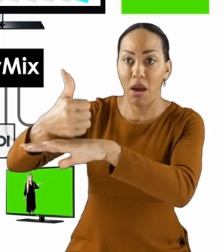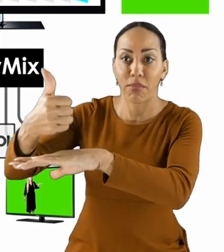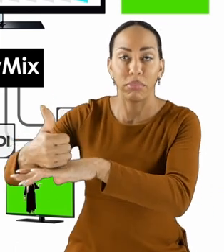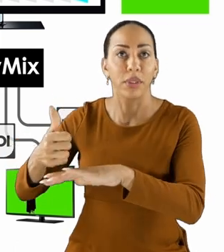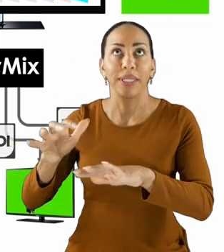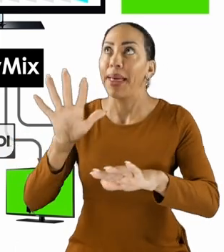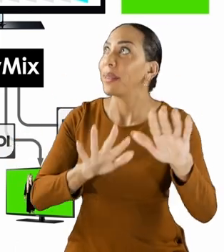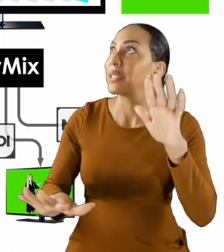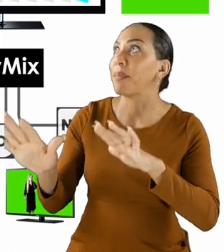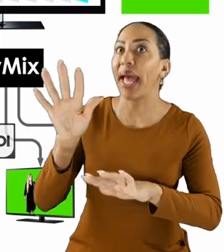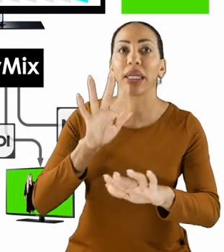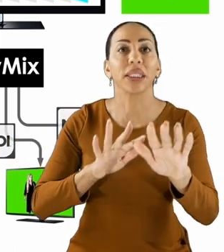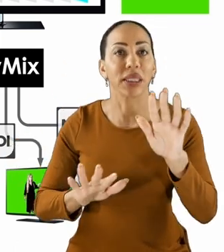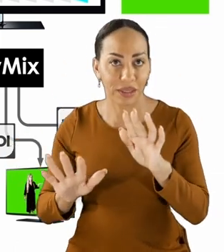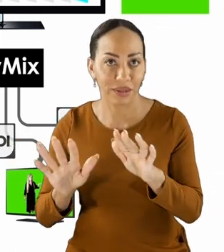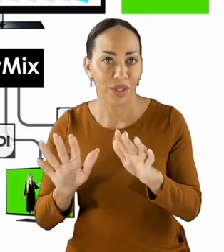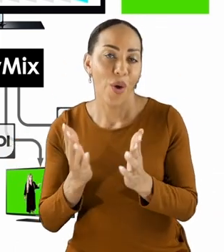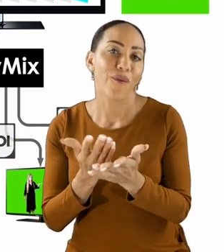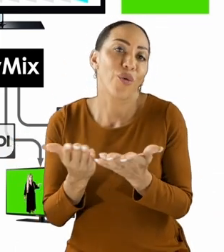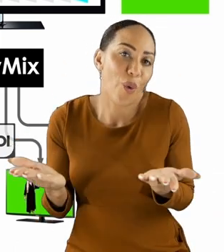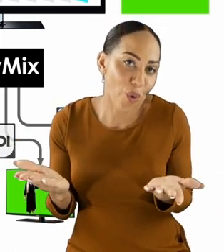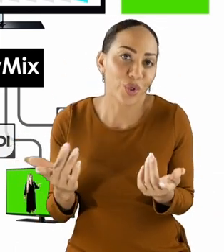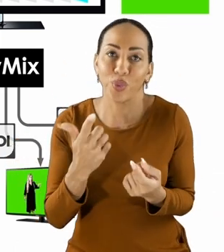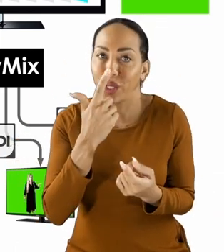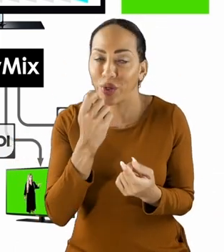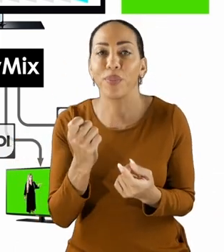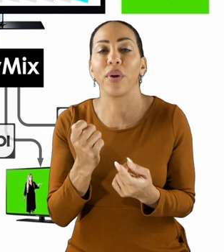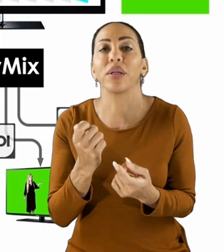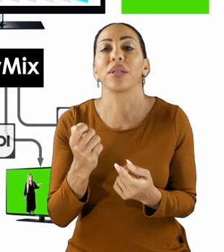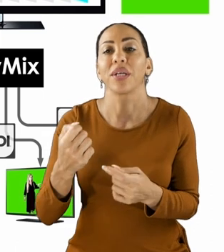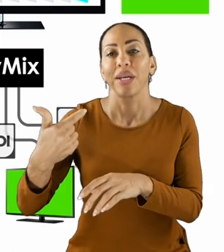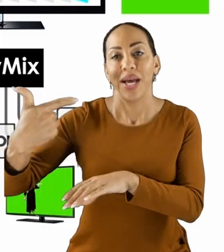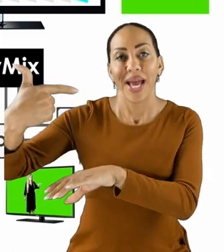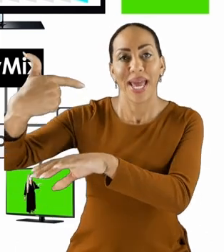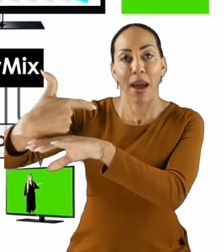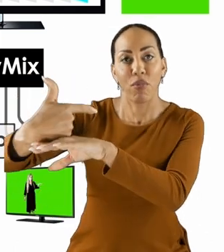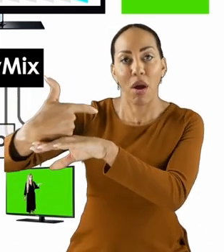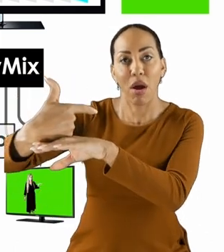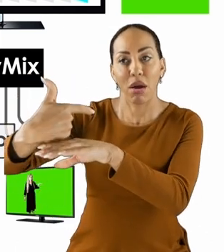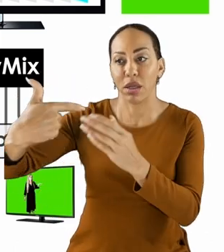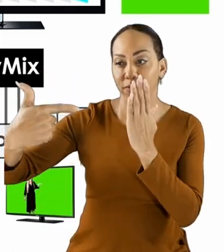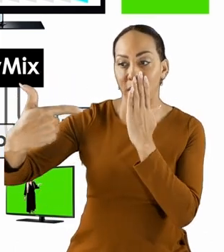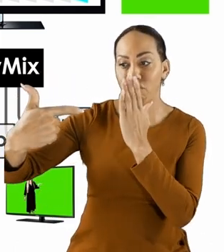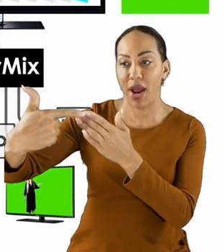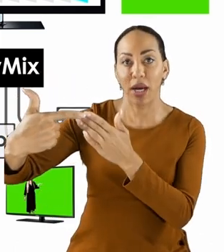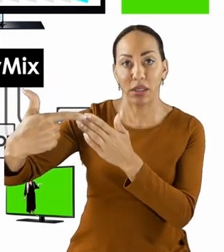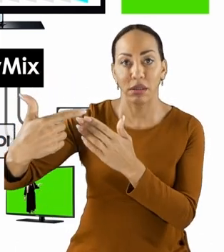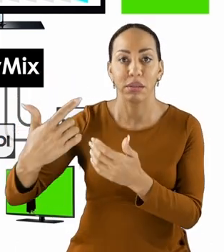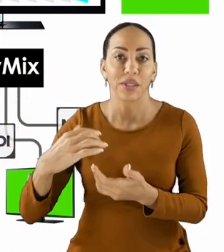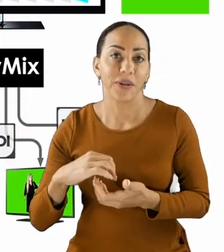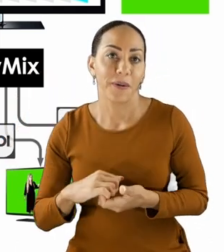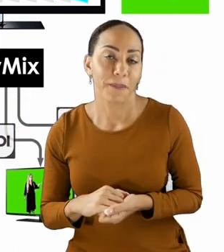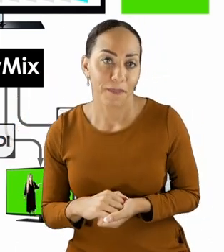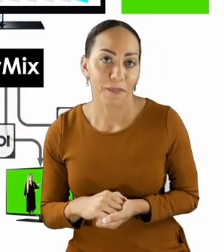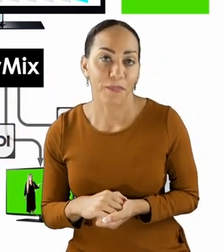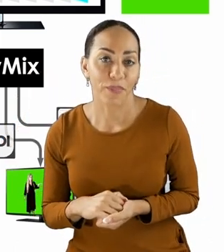physically mounted, presented in the space itself. We can of course also put in a direct camera feed. We don't have to take in feeds